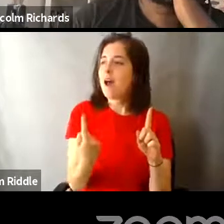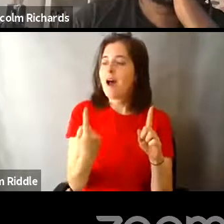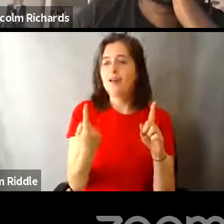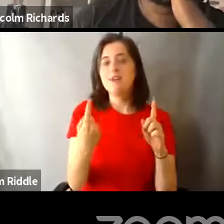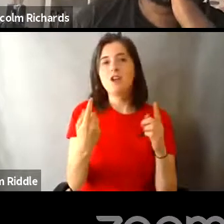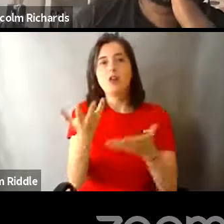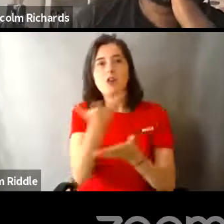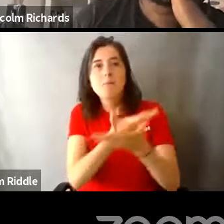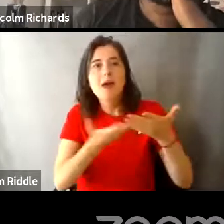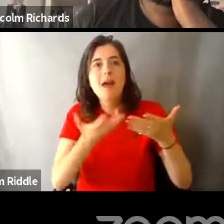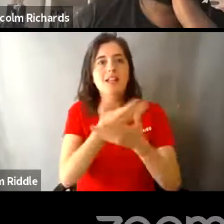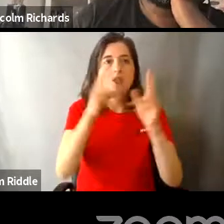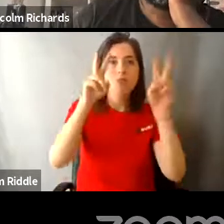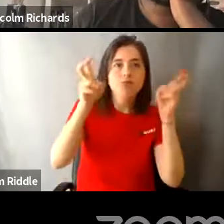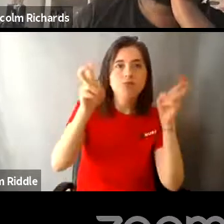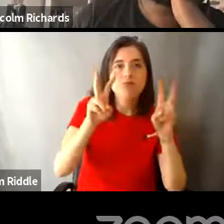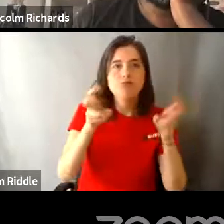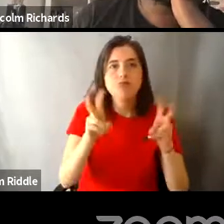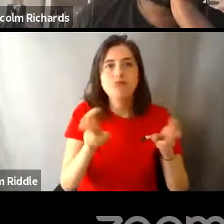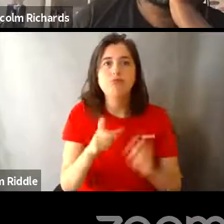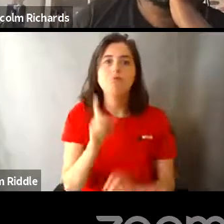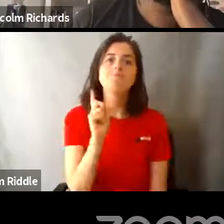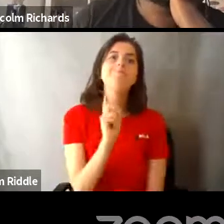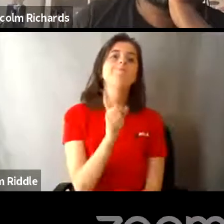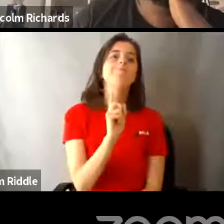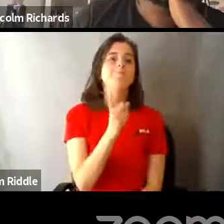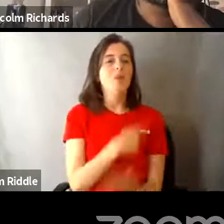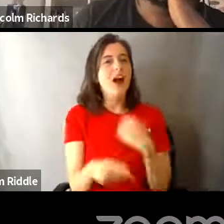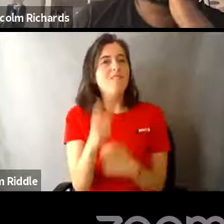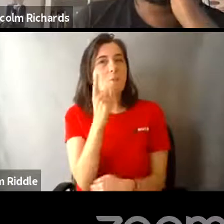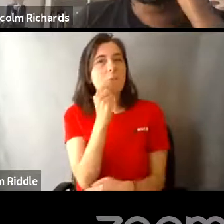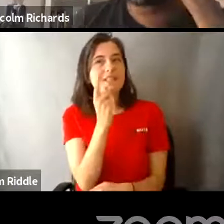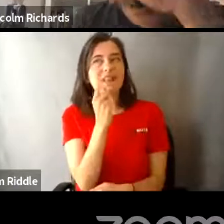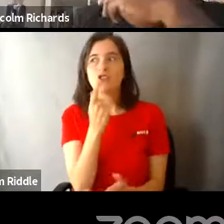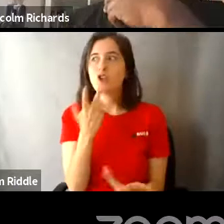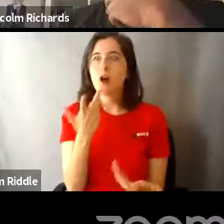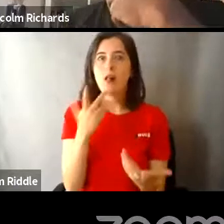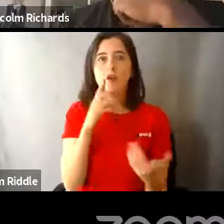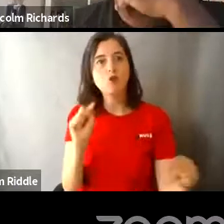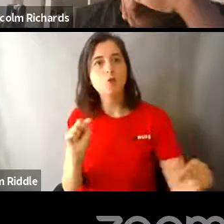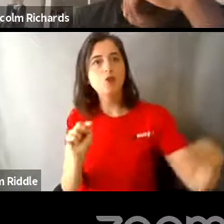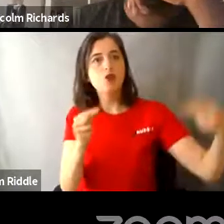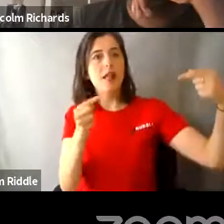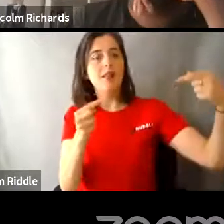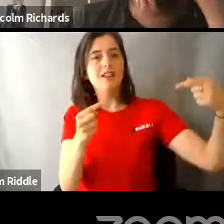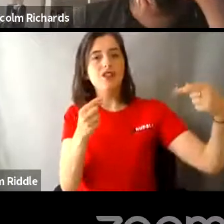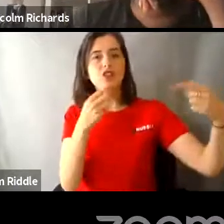education are absolutely have a potential dynamic for challenging the kind of